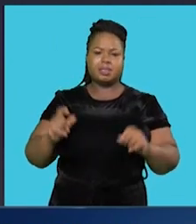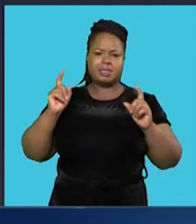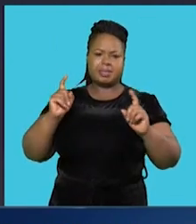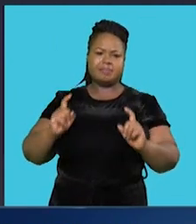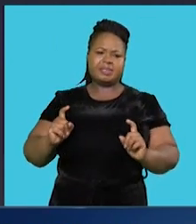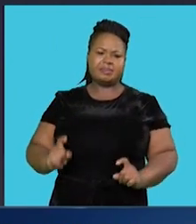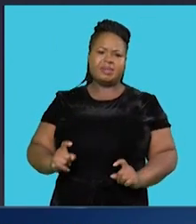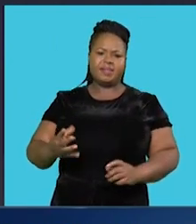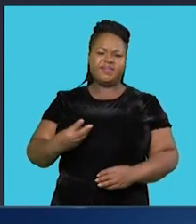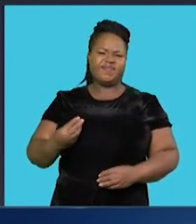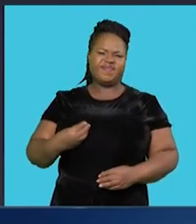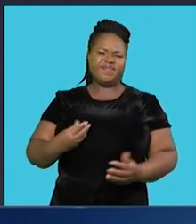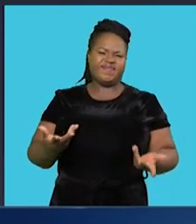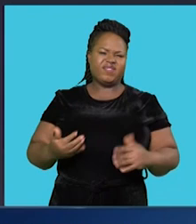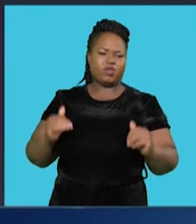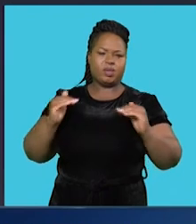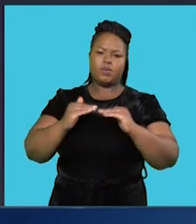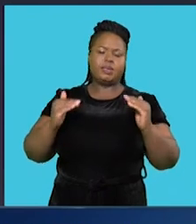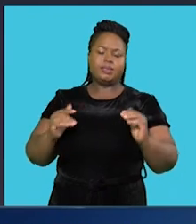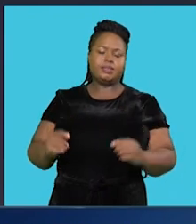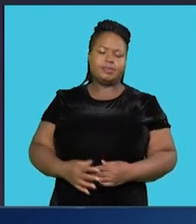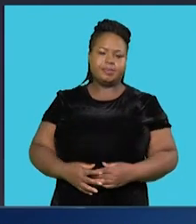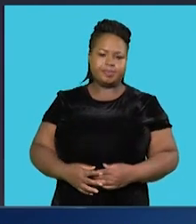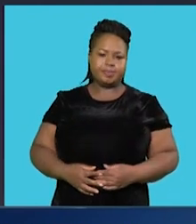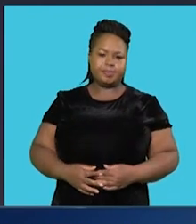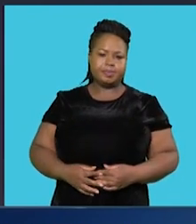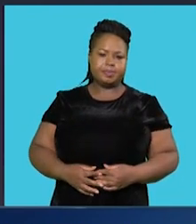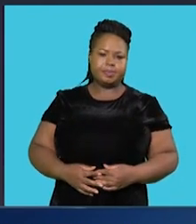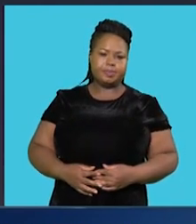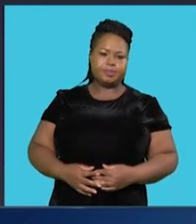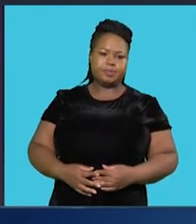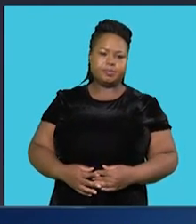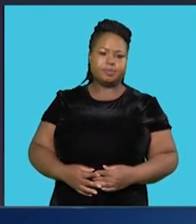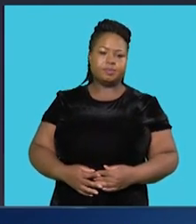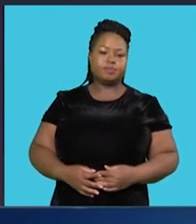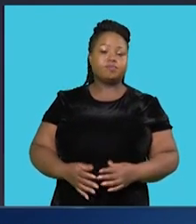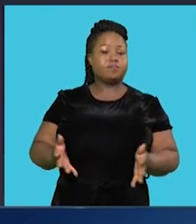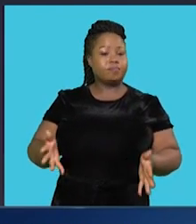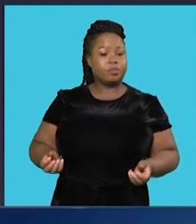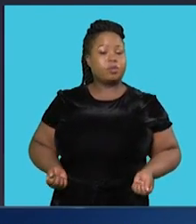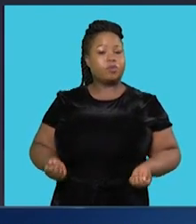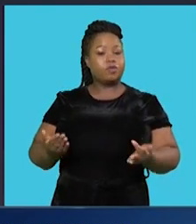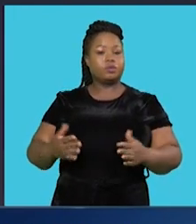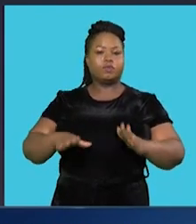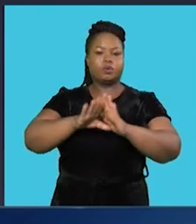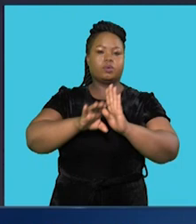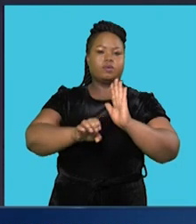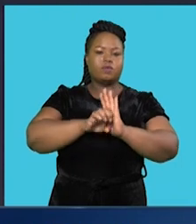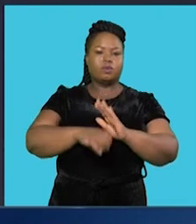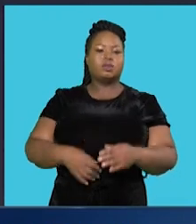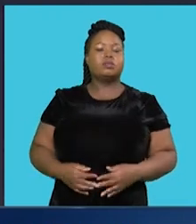of equality in the electoral process adhering to the provisions of the code of conduct